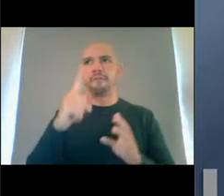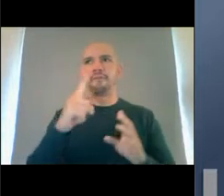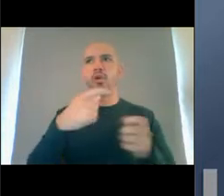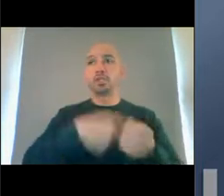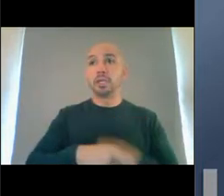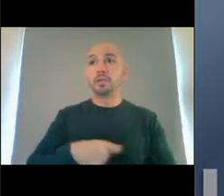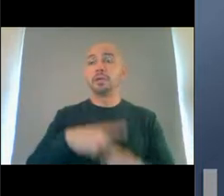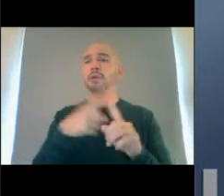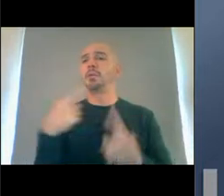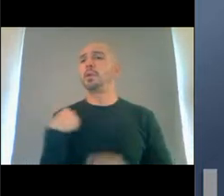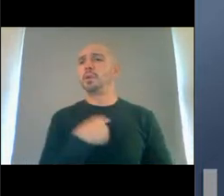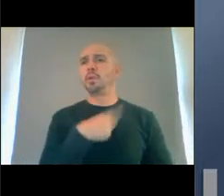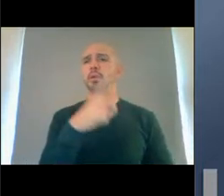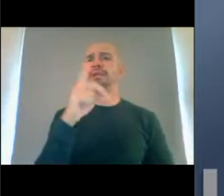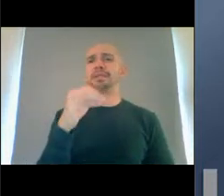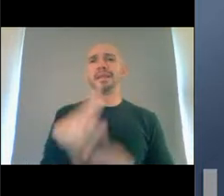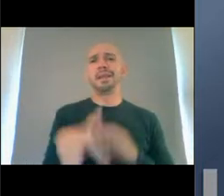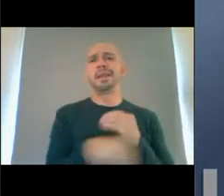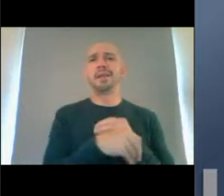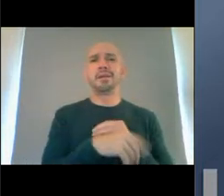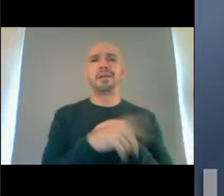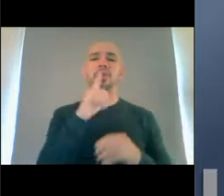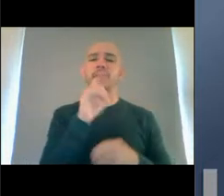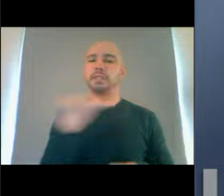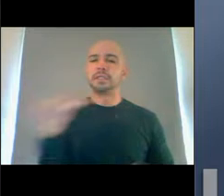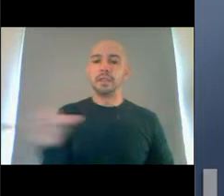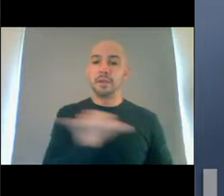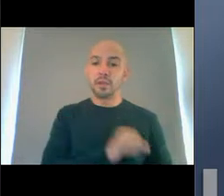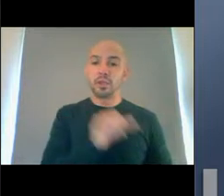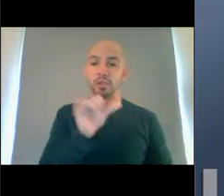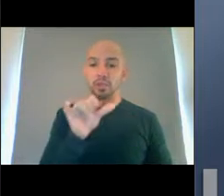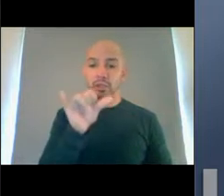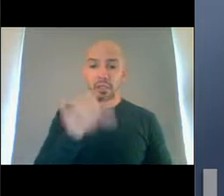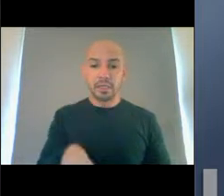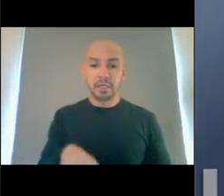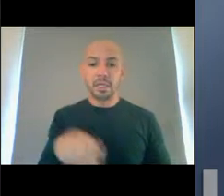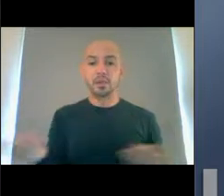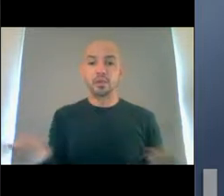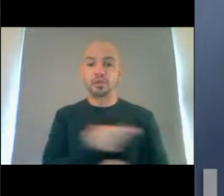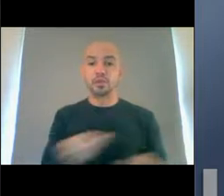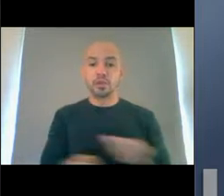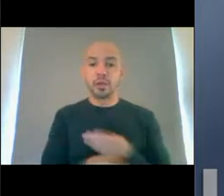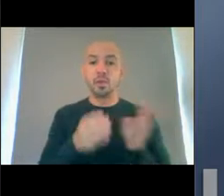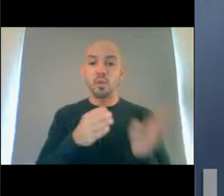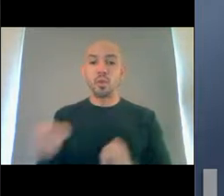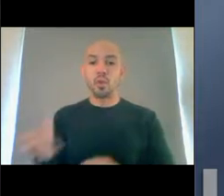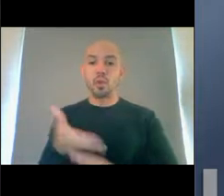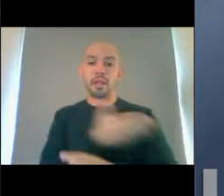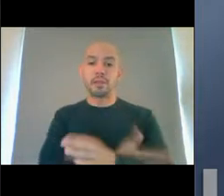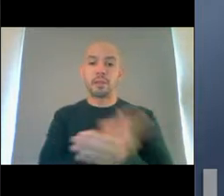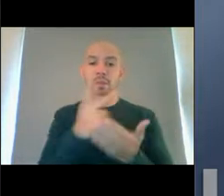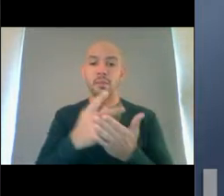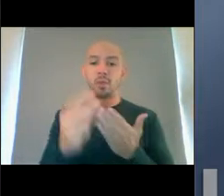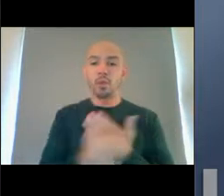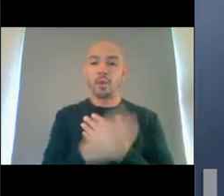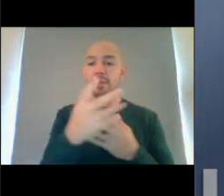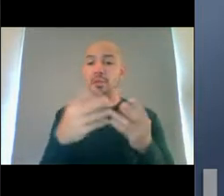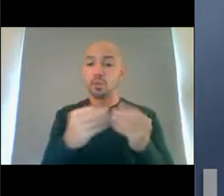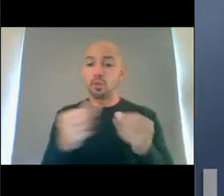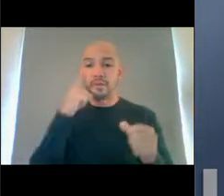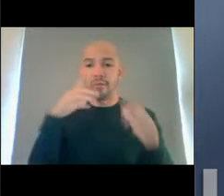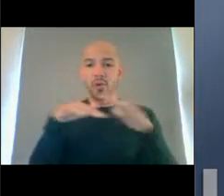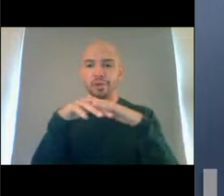incorporate similar to the trade quarter enhancement program and the solutions for congested quarters program the request